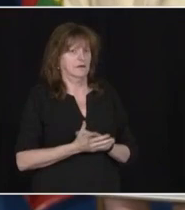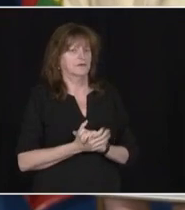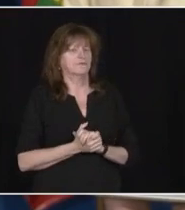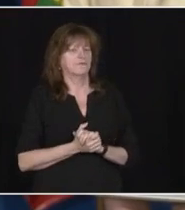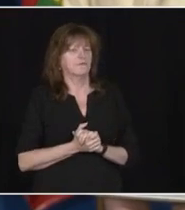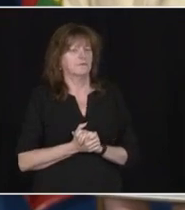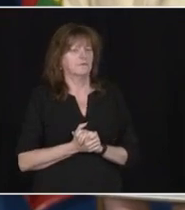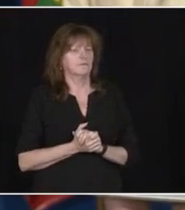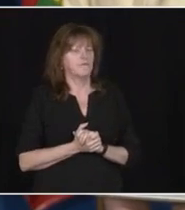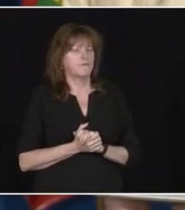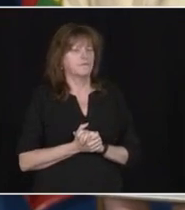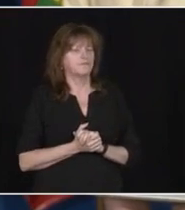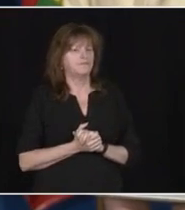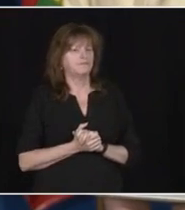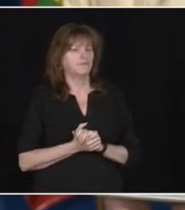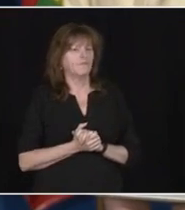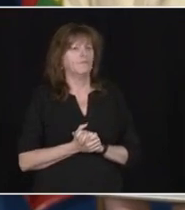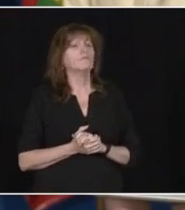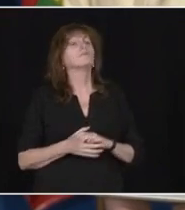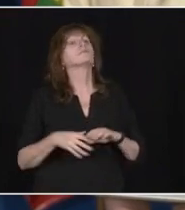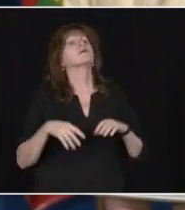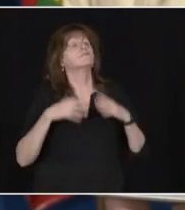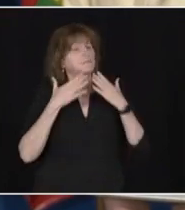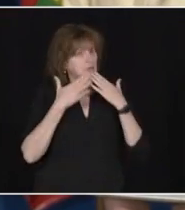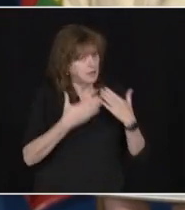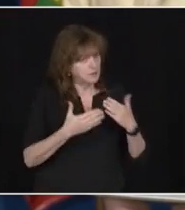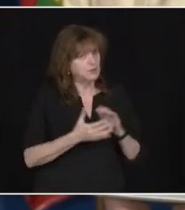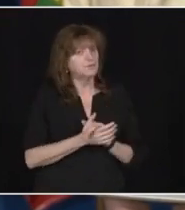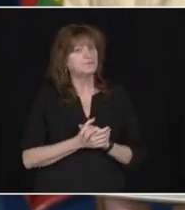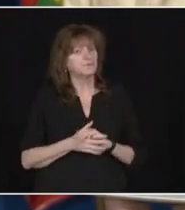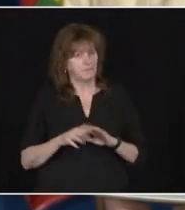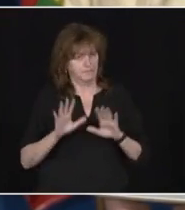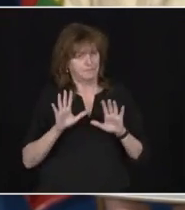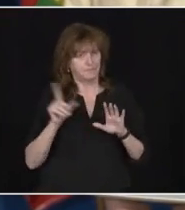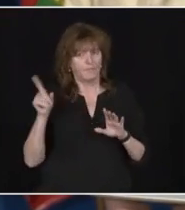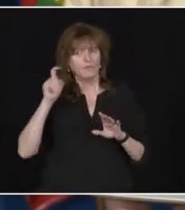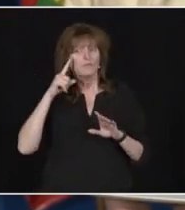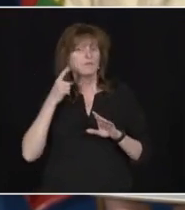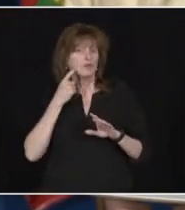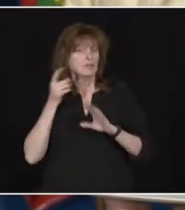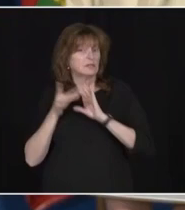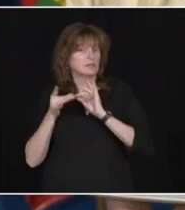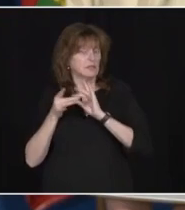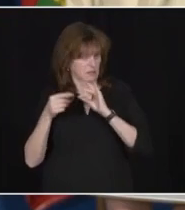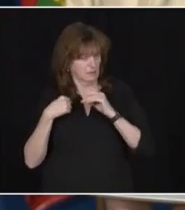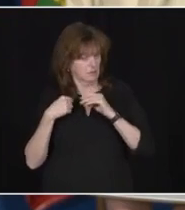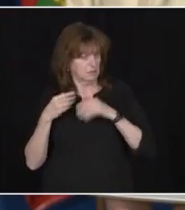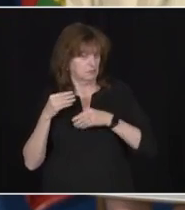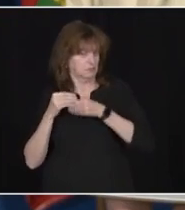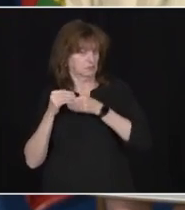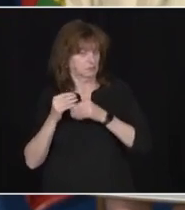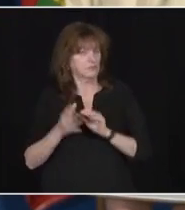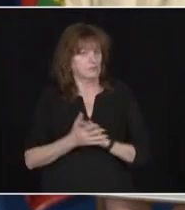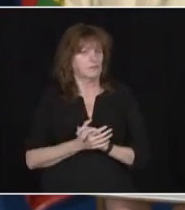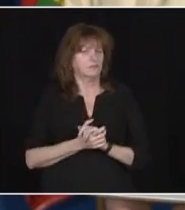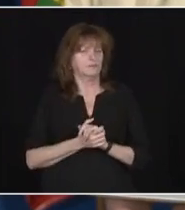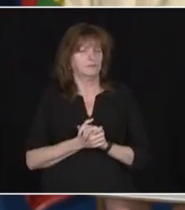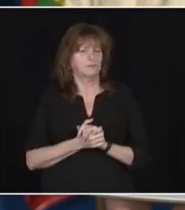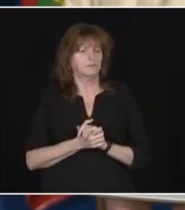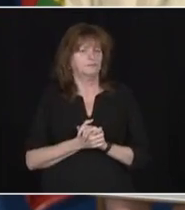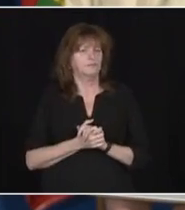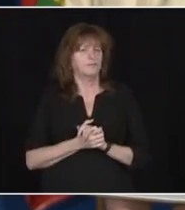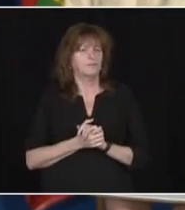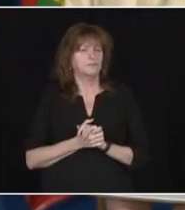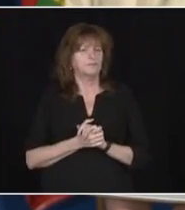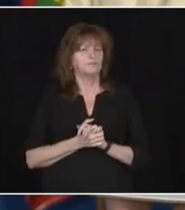Thank you very much for that. And I'll just build on what the Premier was stating there. We've seen in unprecedented